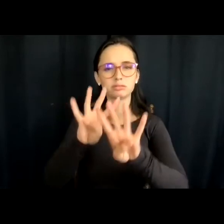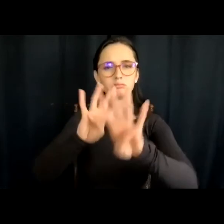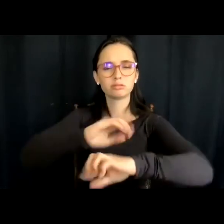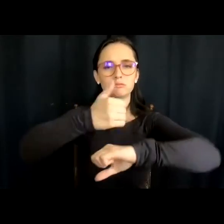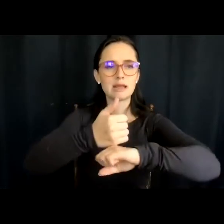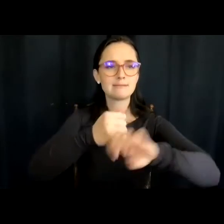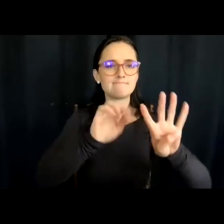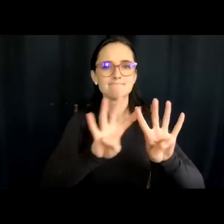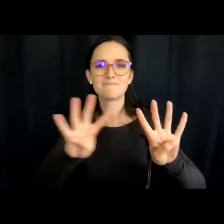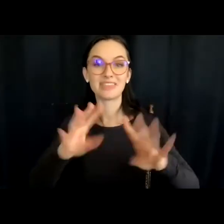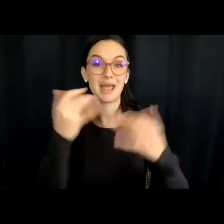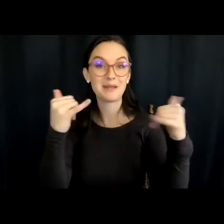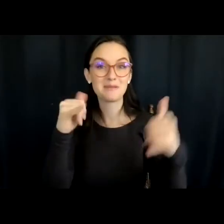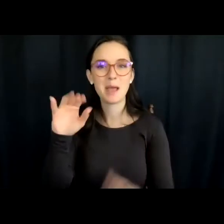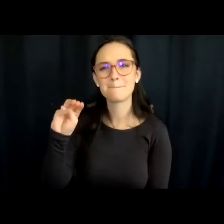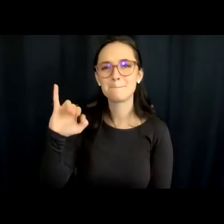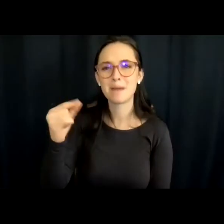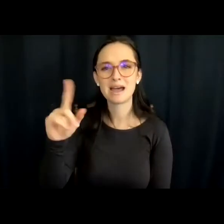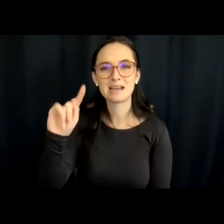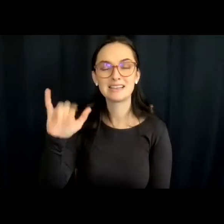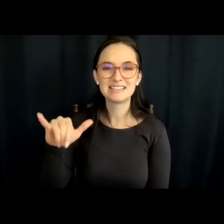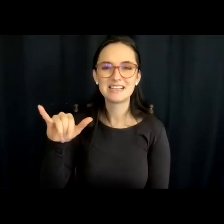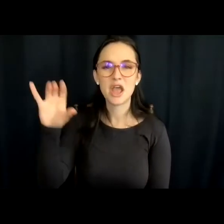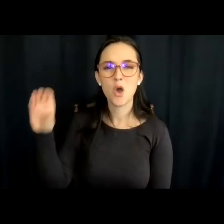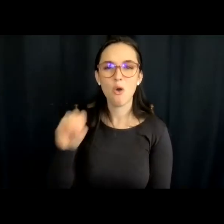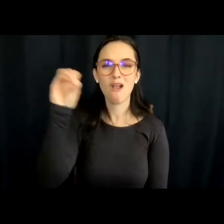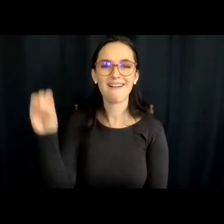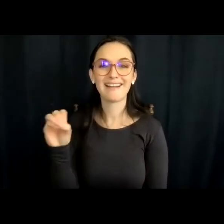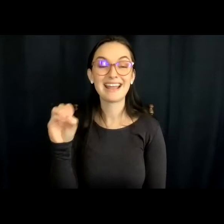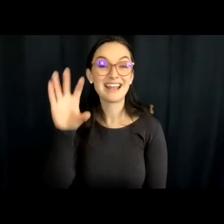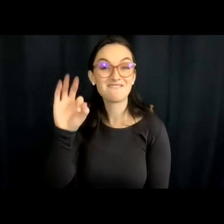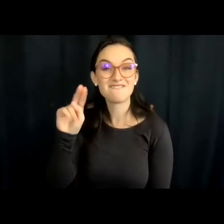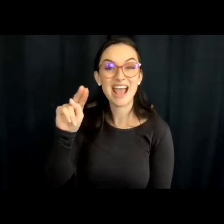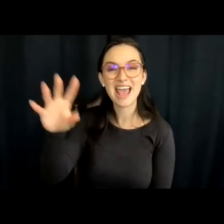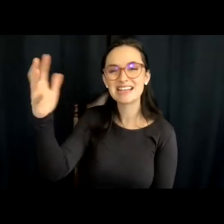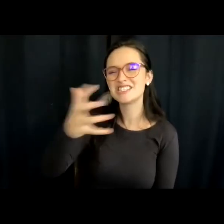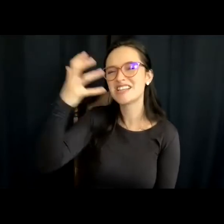Mighty Oregon as fans shouted, "Win, Ducks, win!"